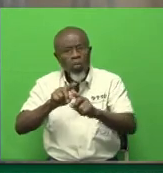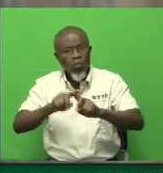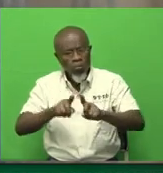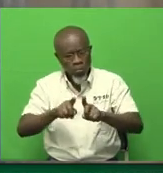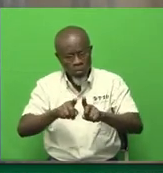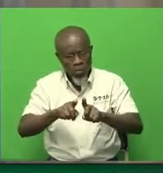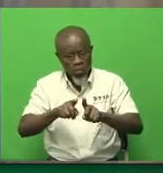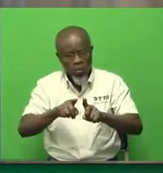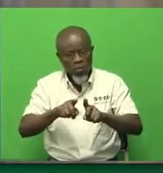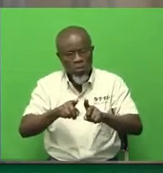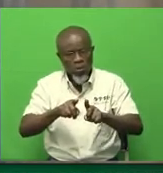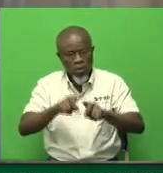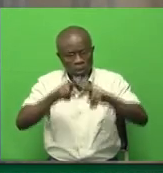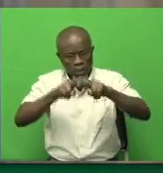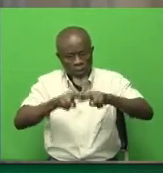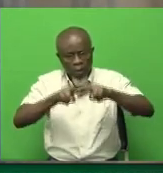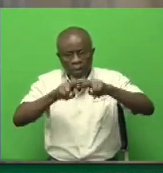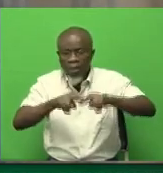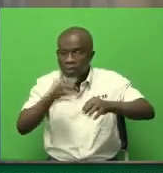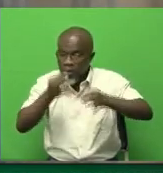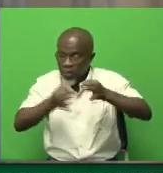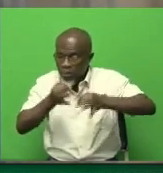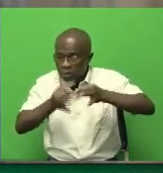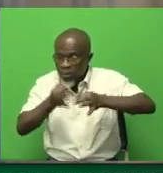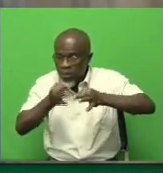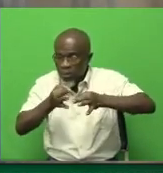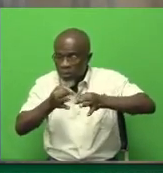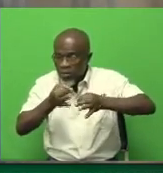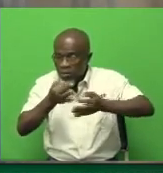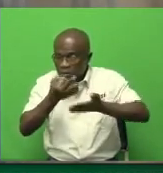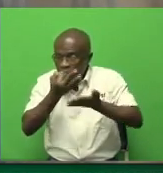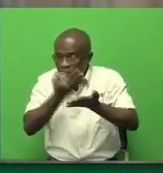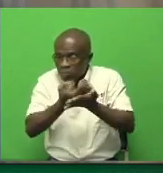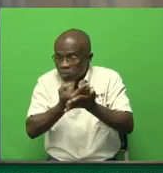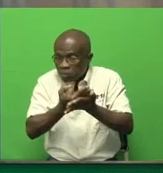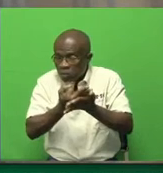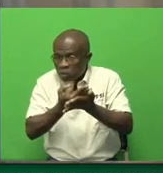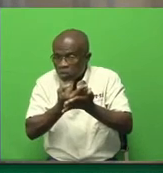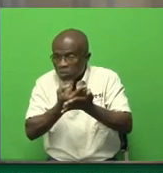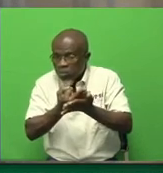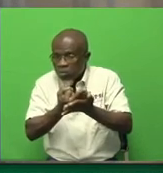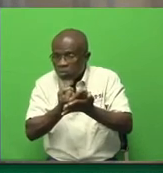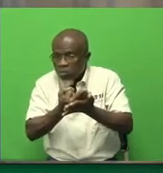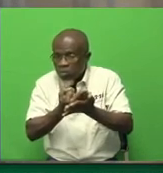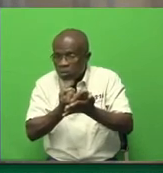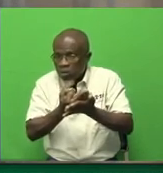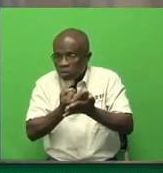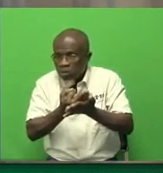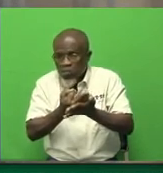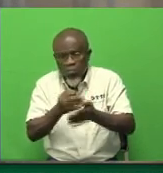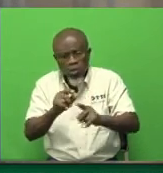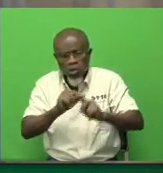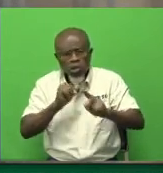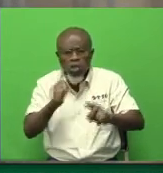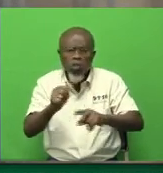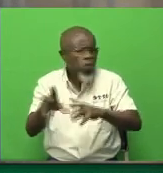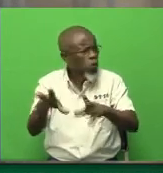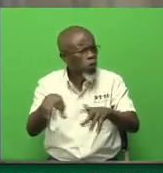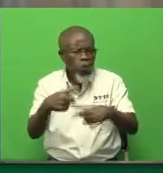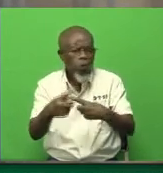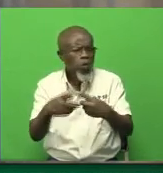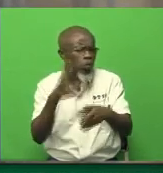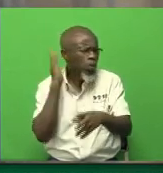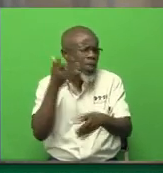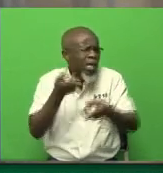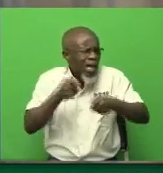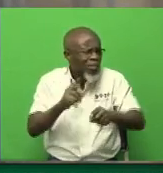quarterly in other words you're not going to get it talks about Wells what it doesn't work like that yes it